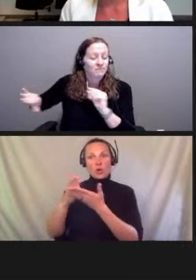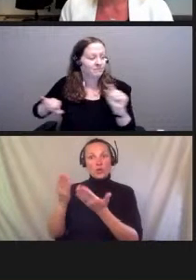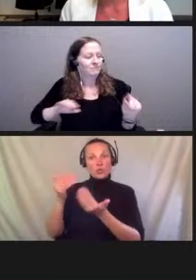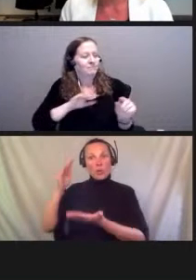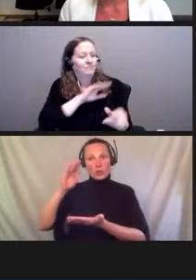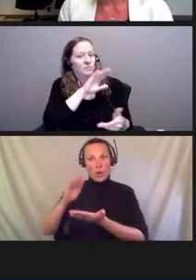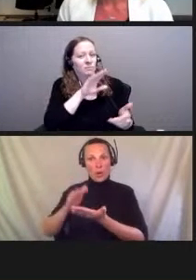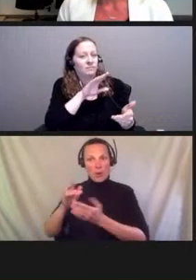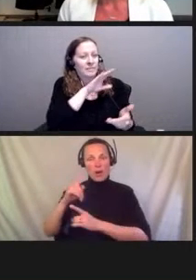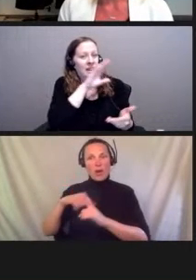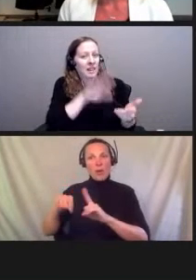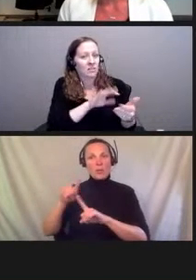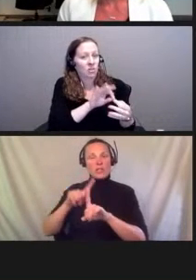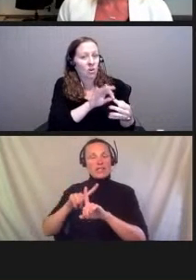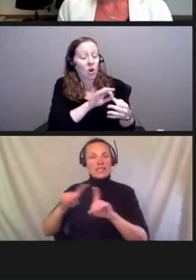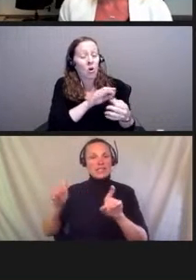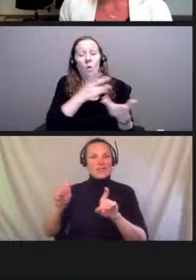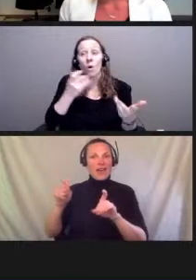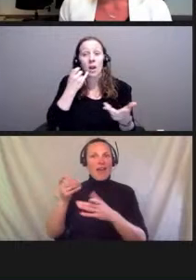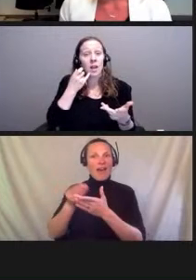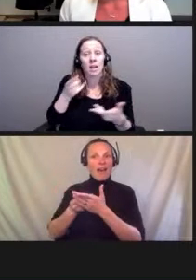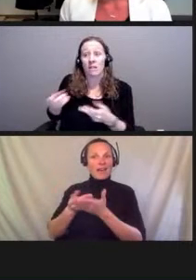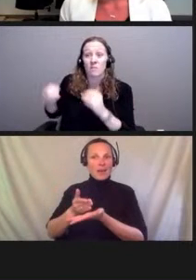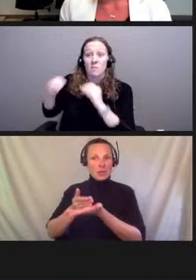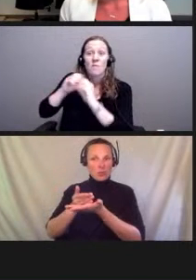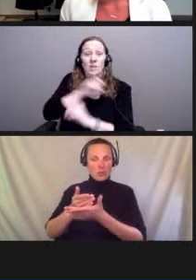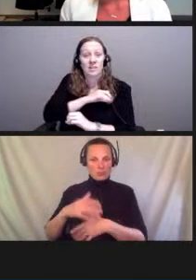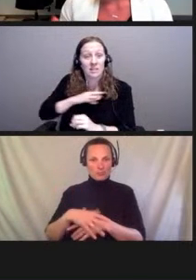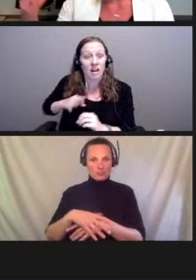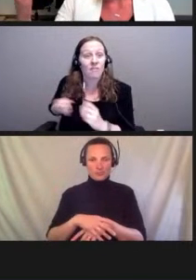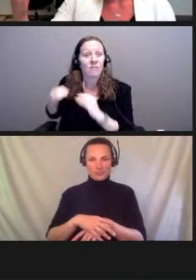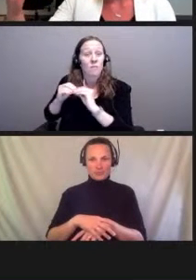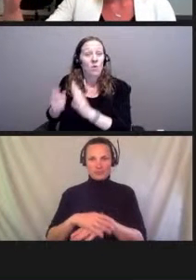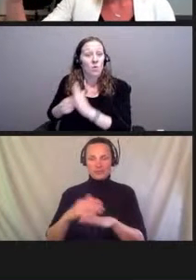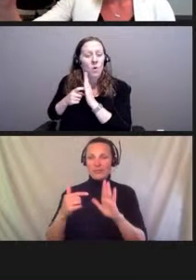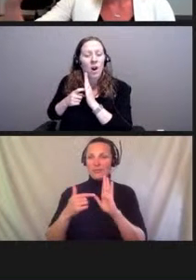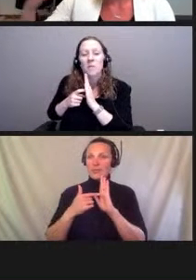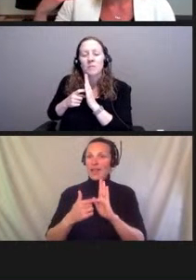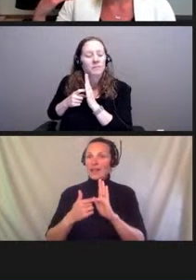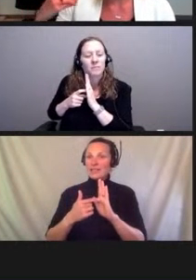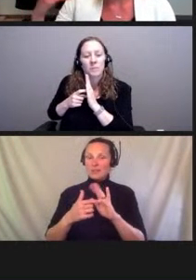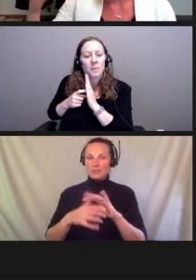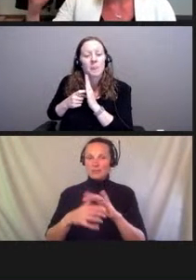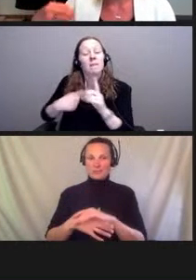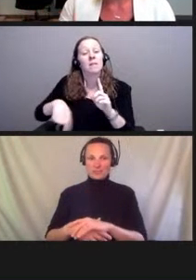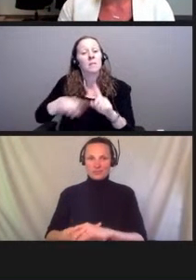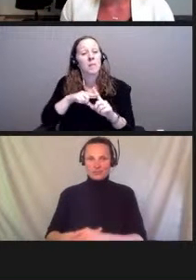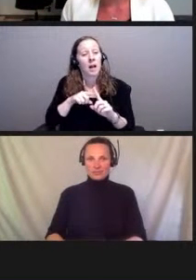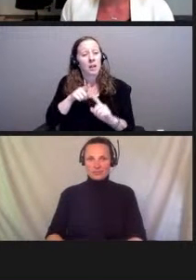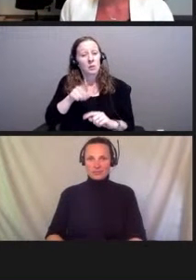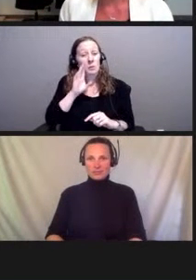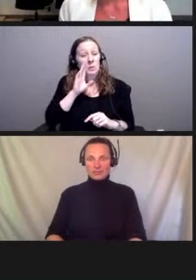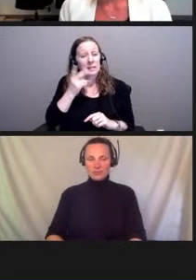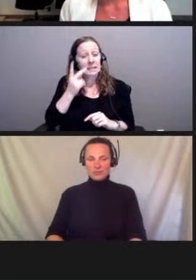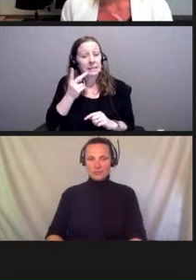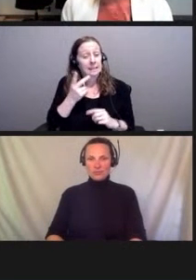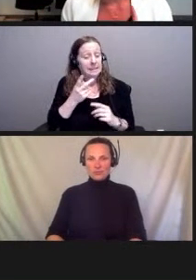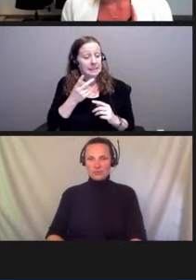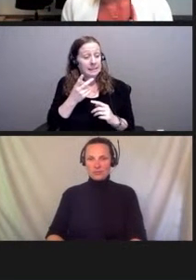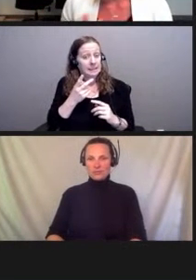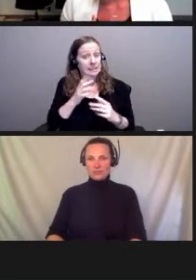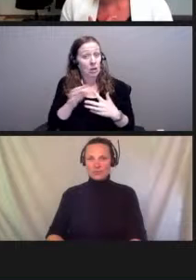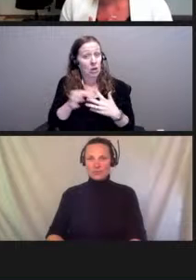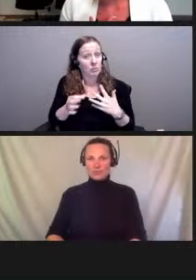staff requirements. So an example of some of the options that you'll likely see screened through the short list